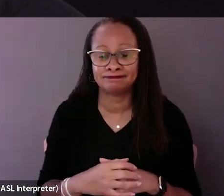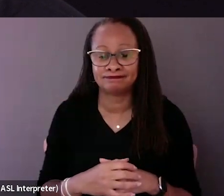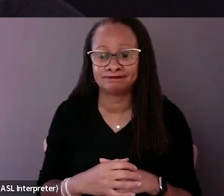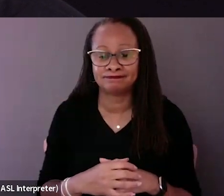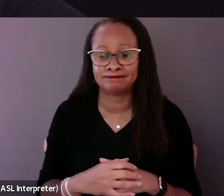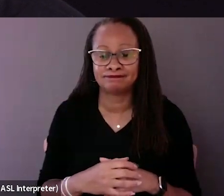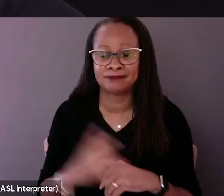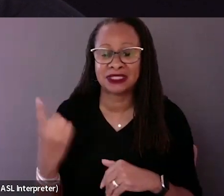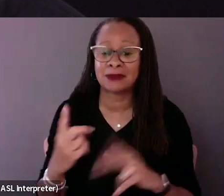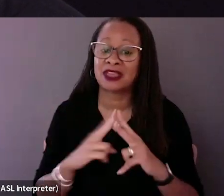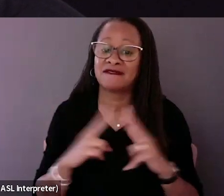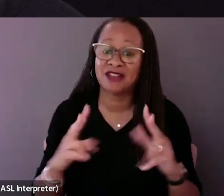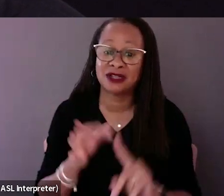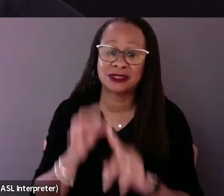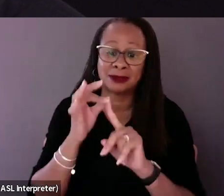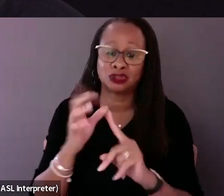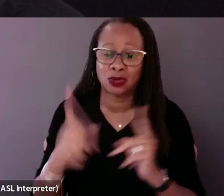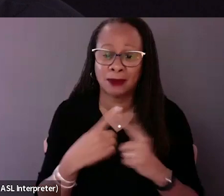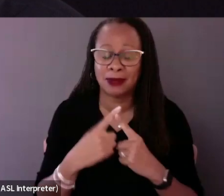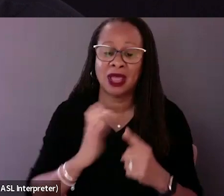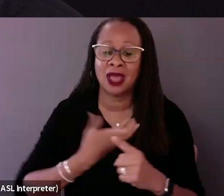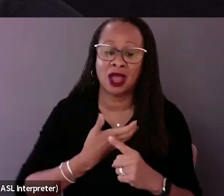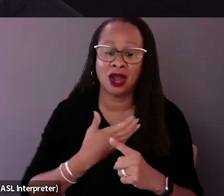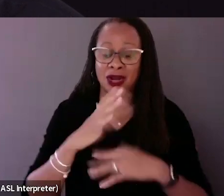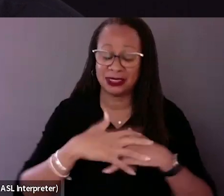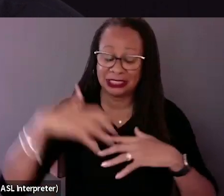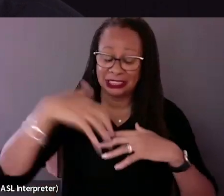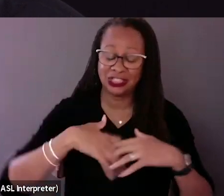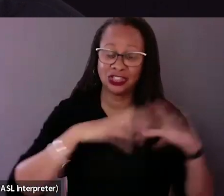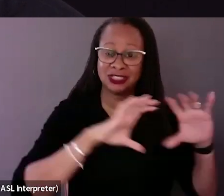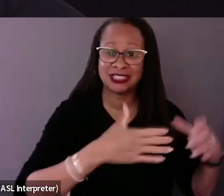there is something really special about our indigenous nations.